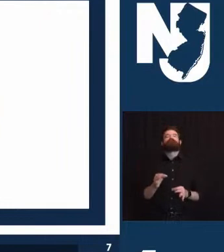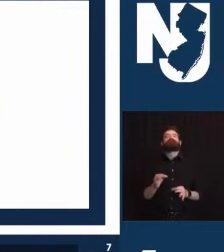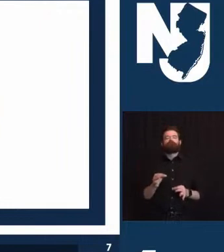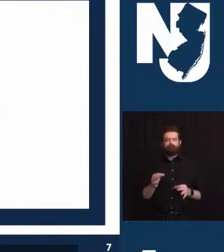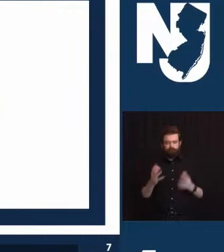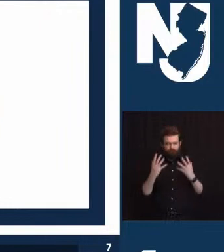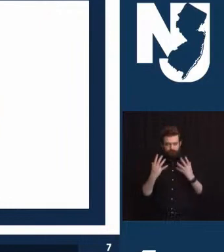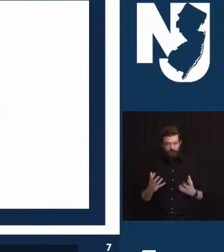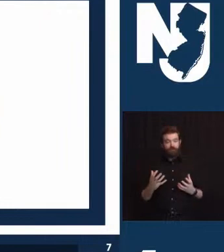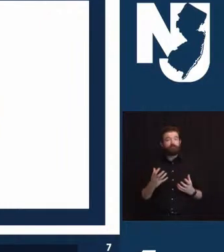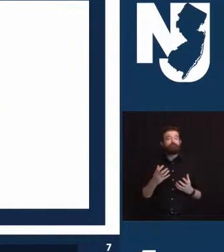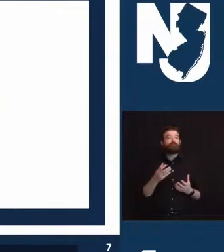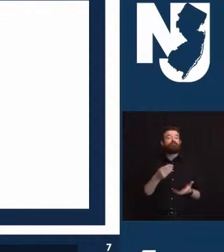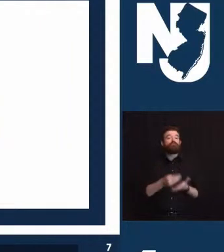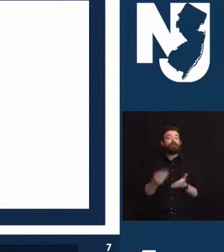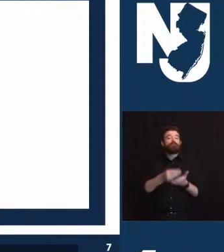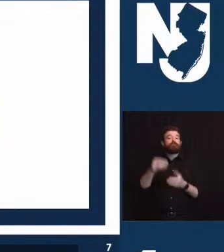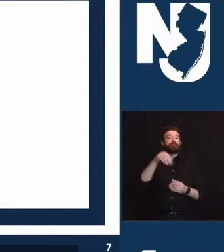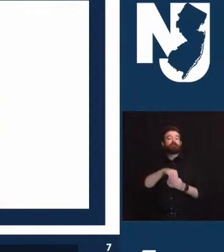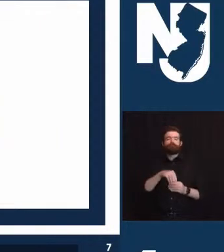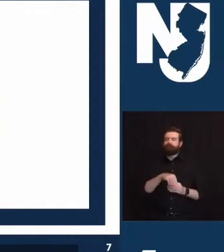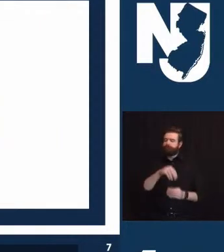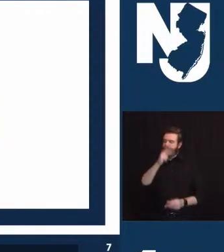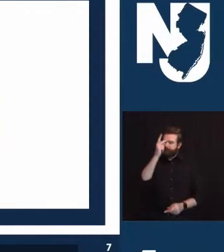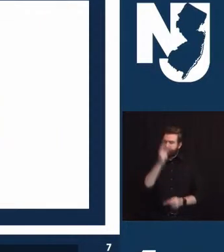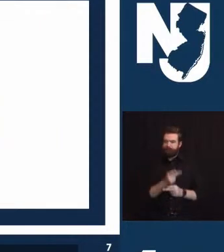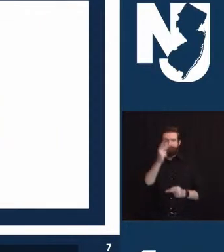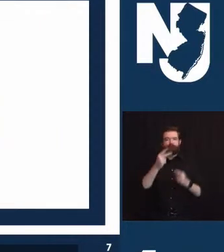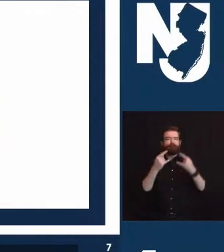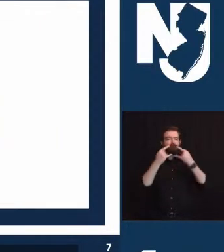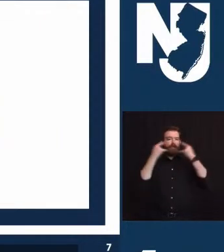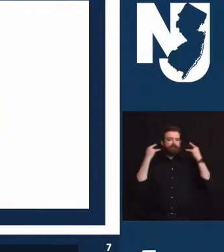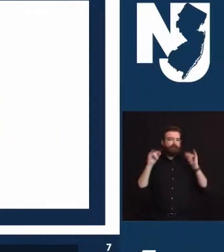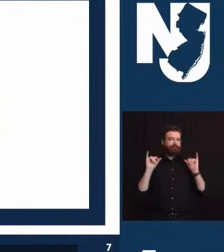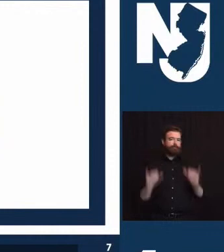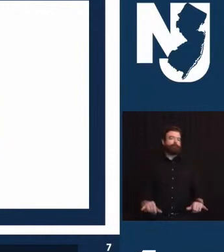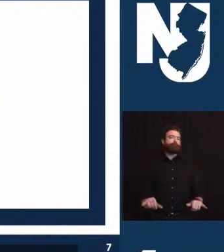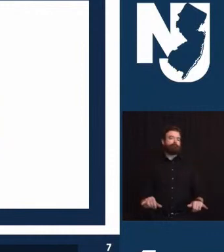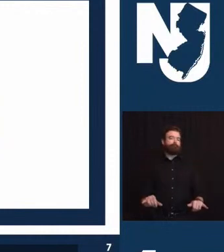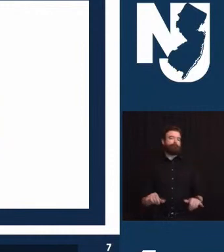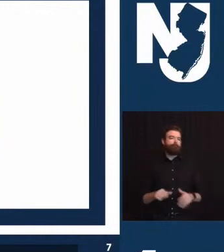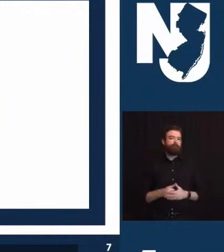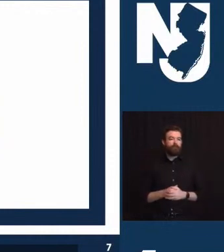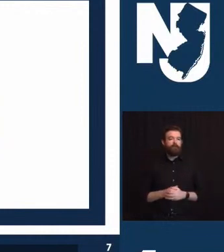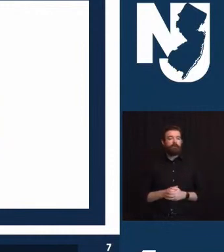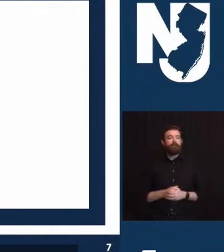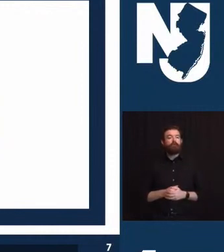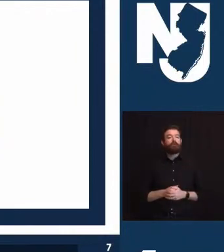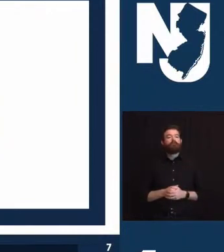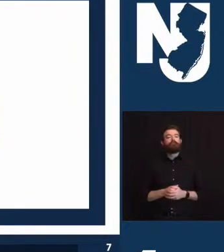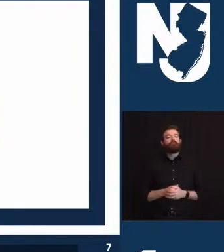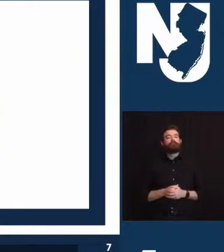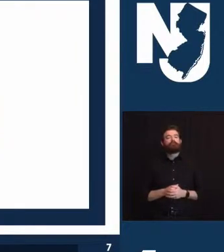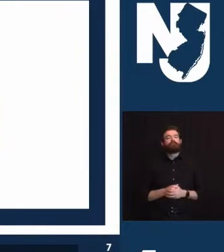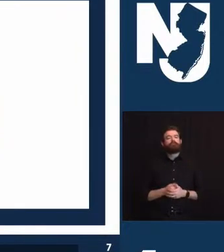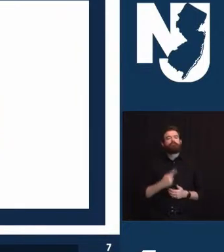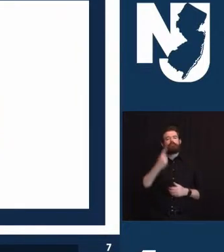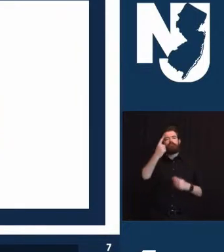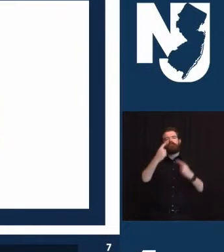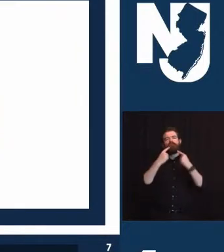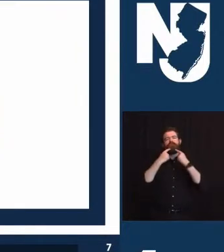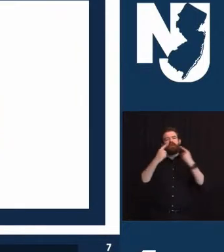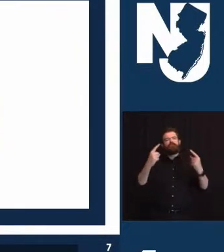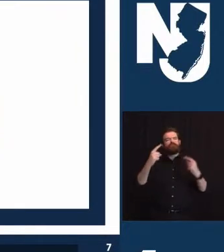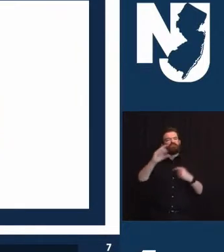Additionally, I would turn to the words of the Chicago restaurateur Rick Bayless, who recently said, and I quote him, "I've visited virtually